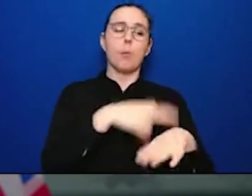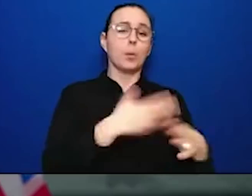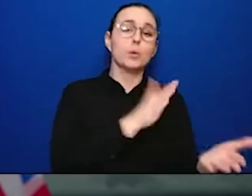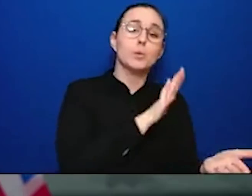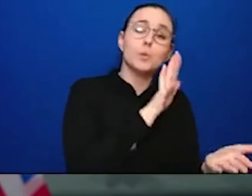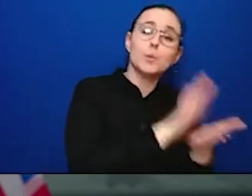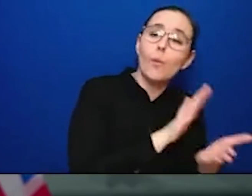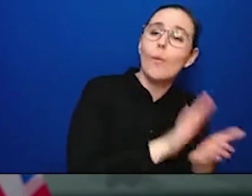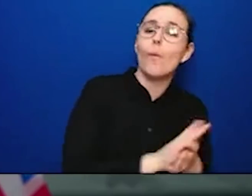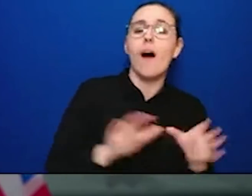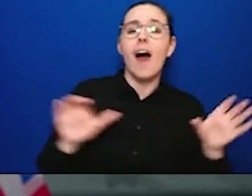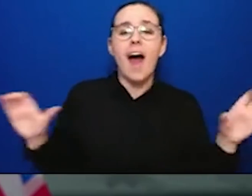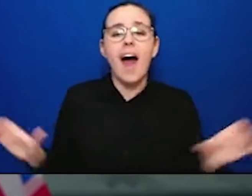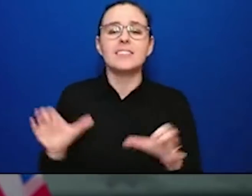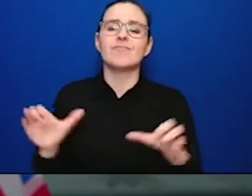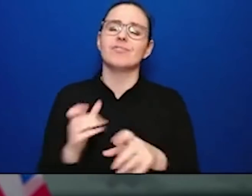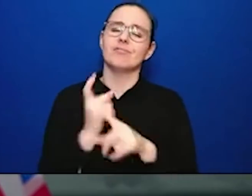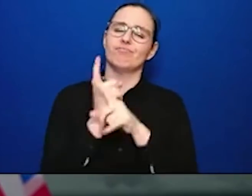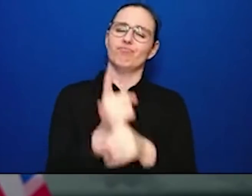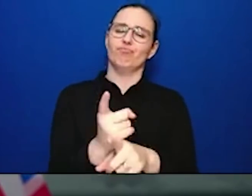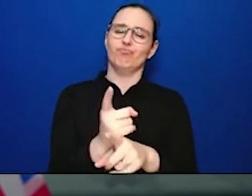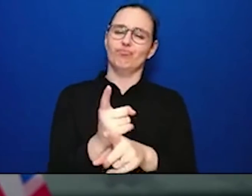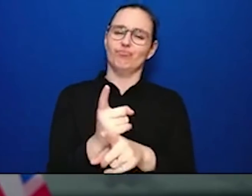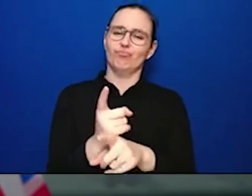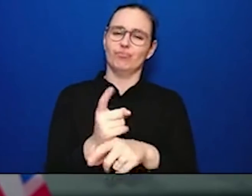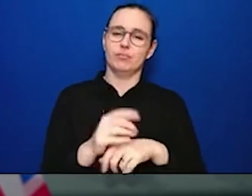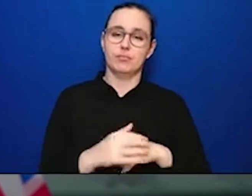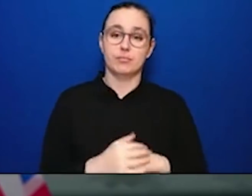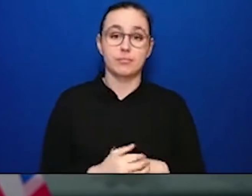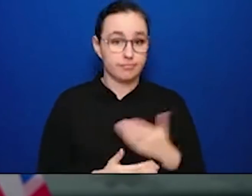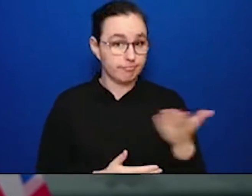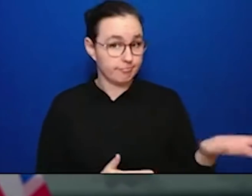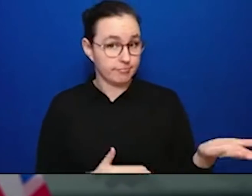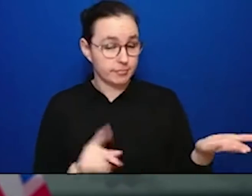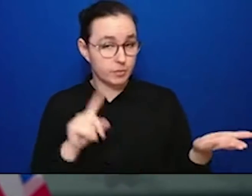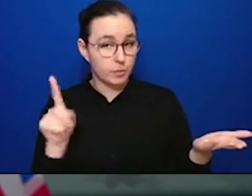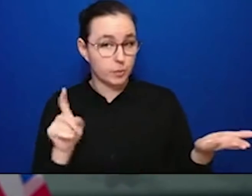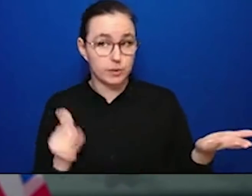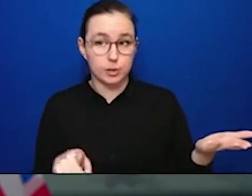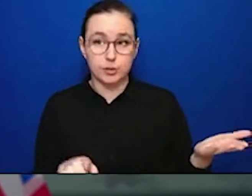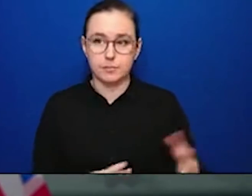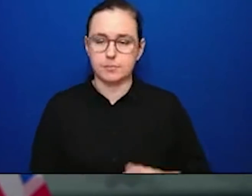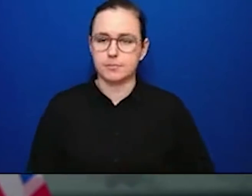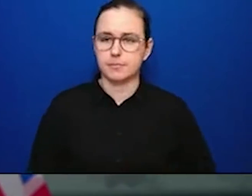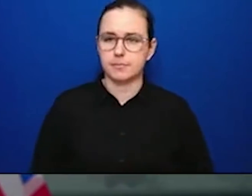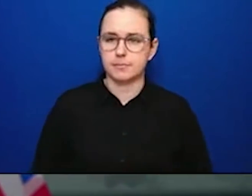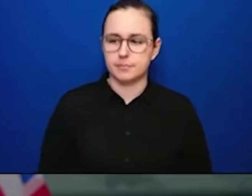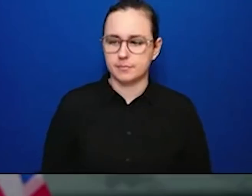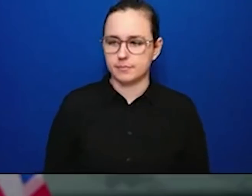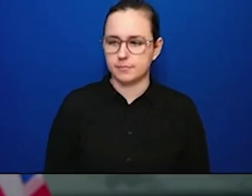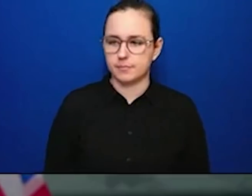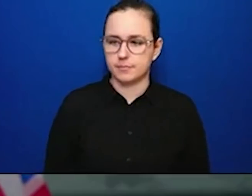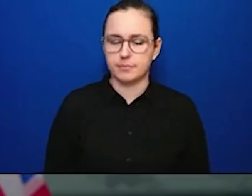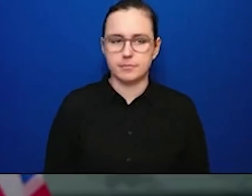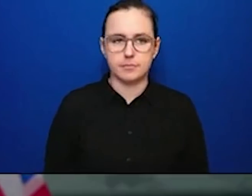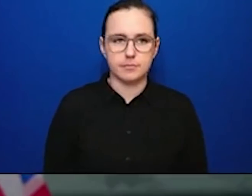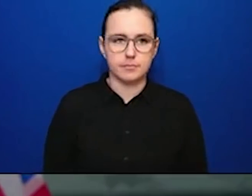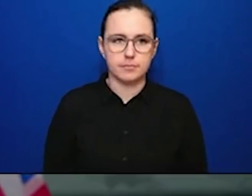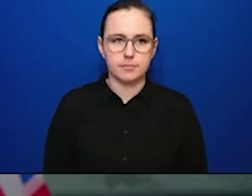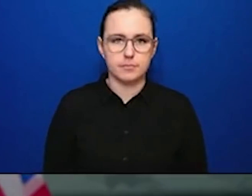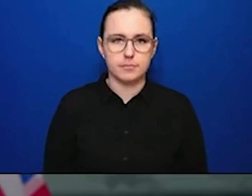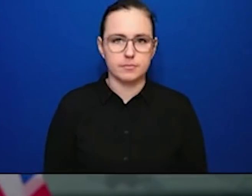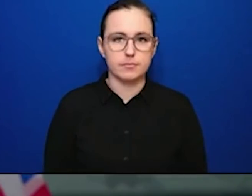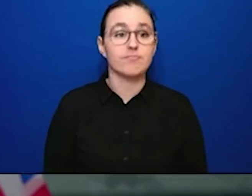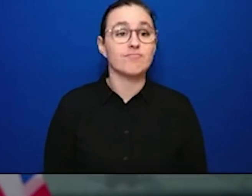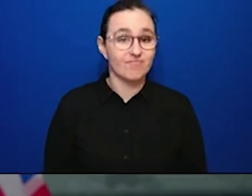Delana Nisha, CFJC News. Hi, Dr. Henry. Thanks for taking my